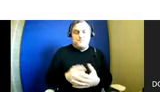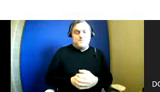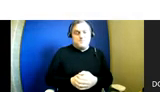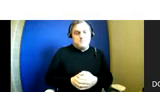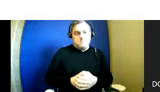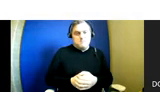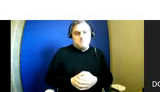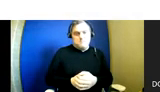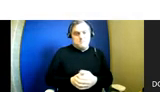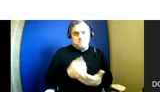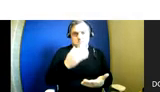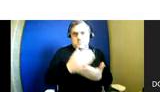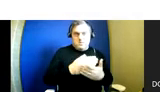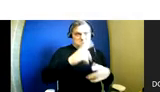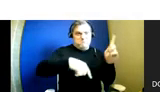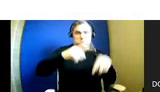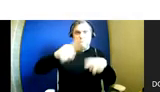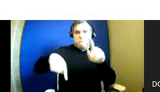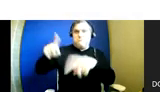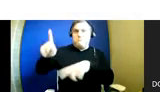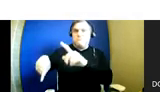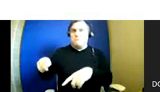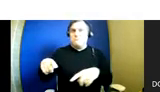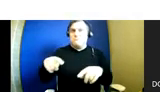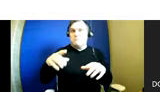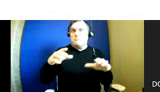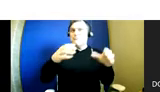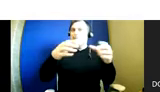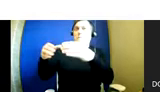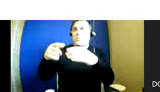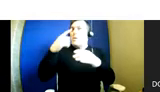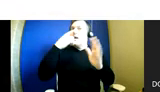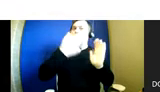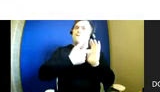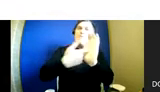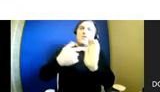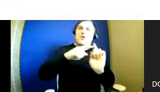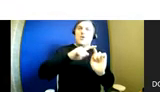got a real wide range of things that we can refer people into.